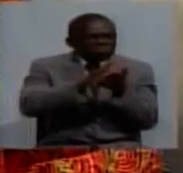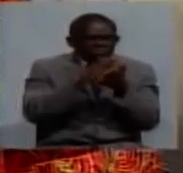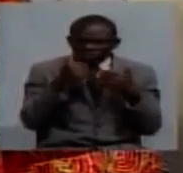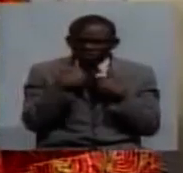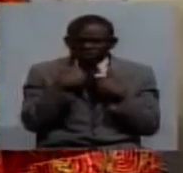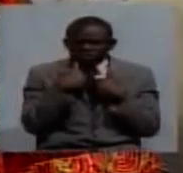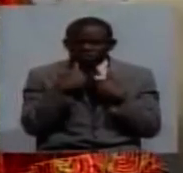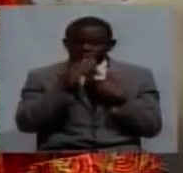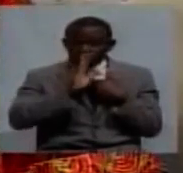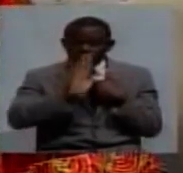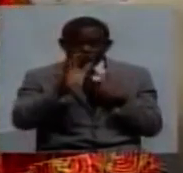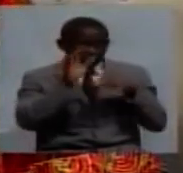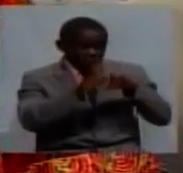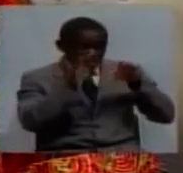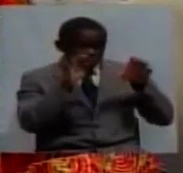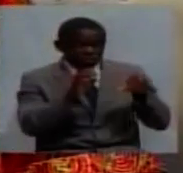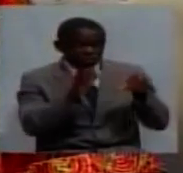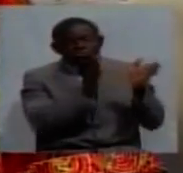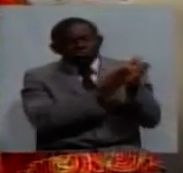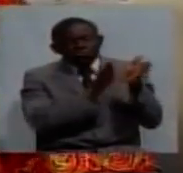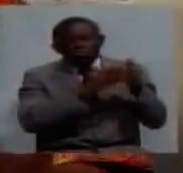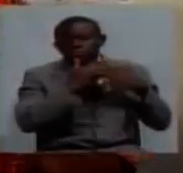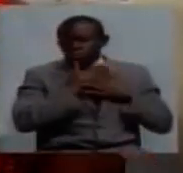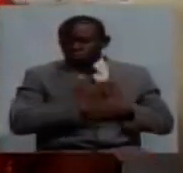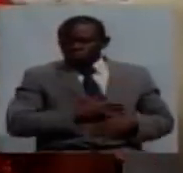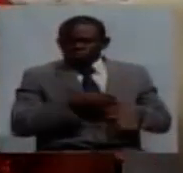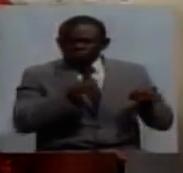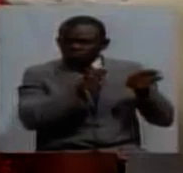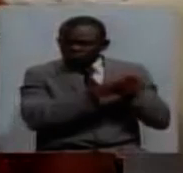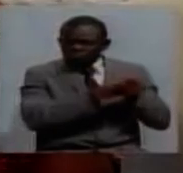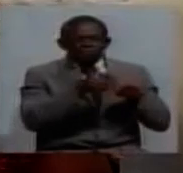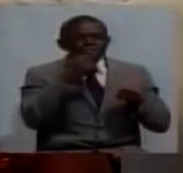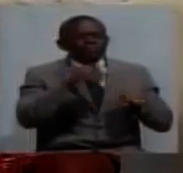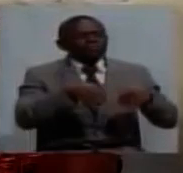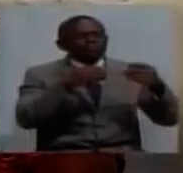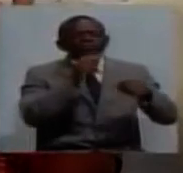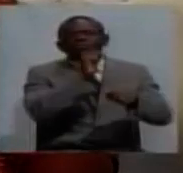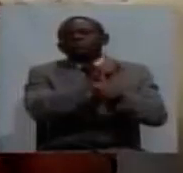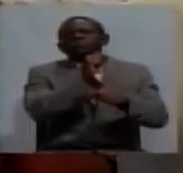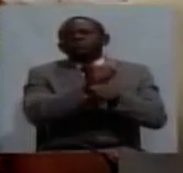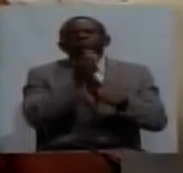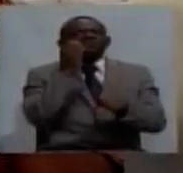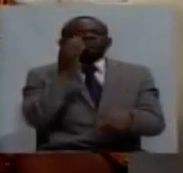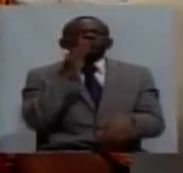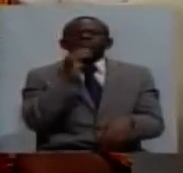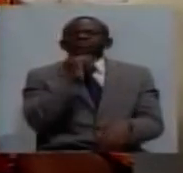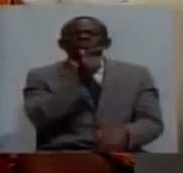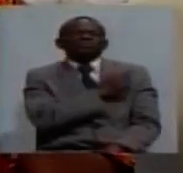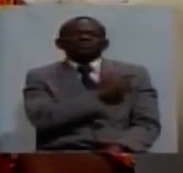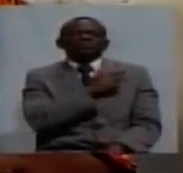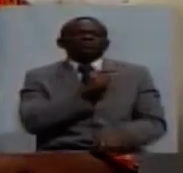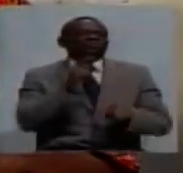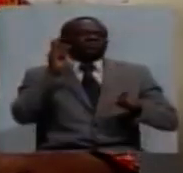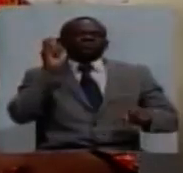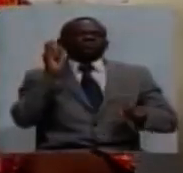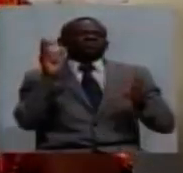I think the way we view ourselves as a people needs to change. And I think that for me, what goes on in my private life does not